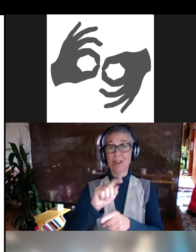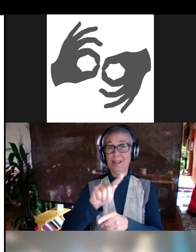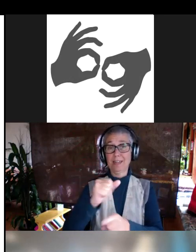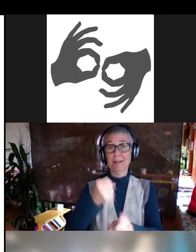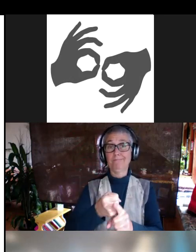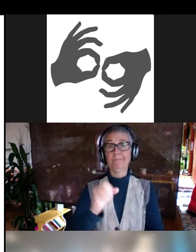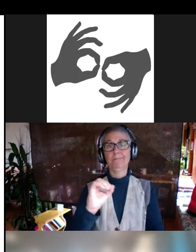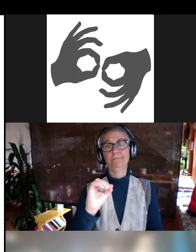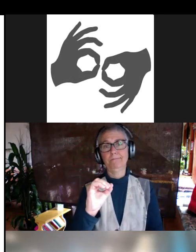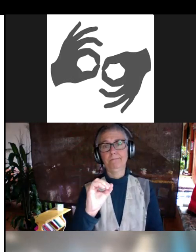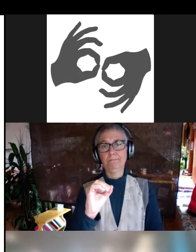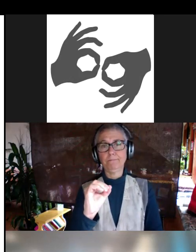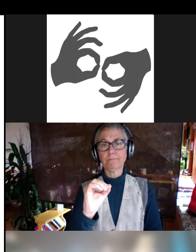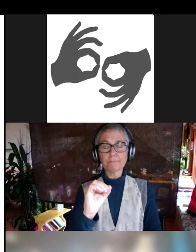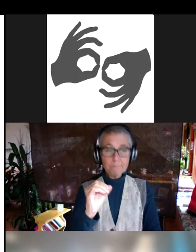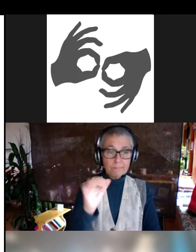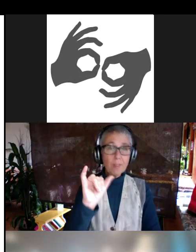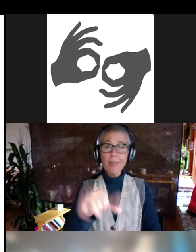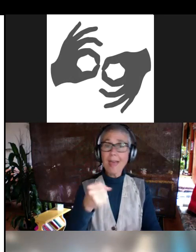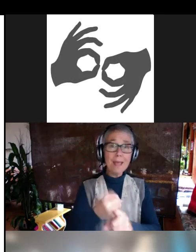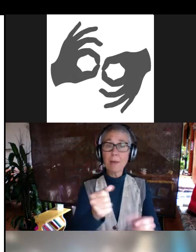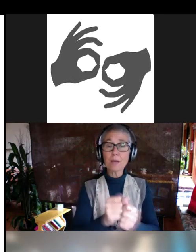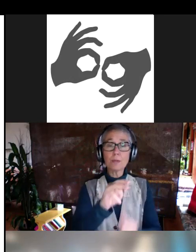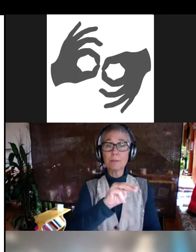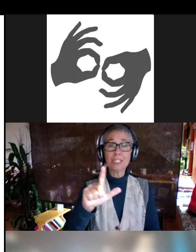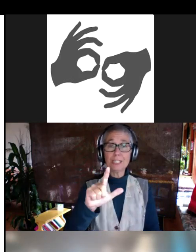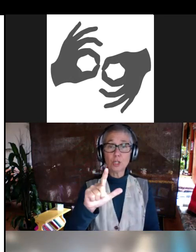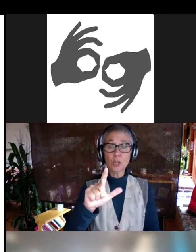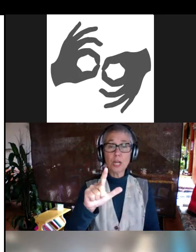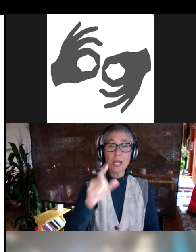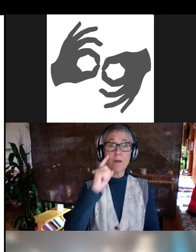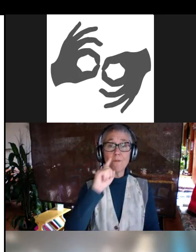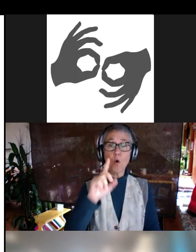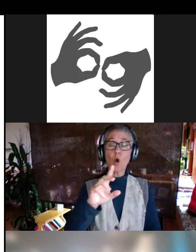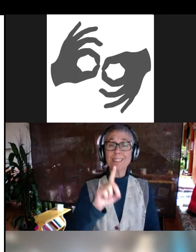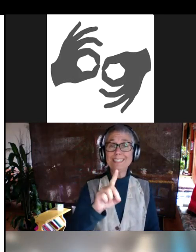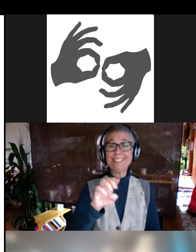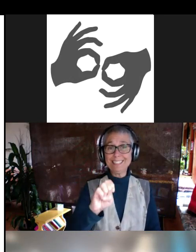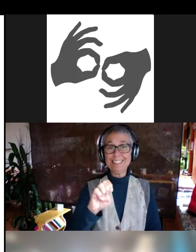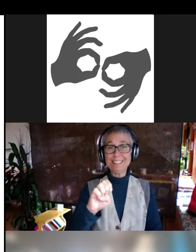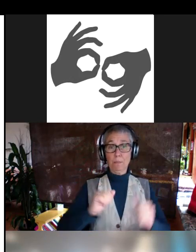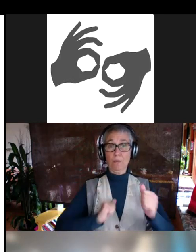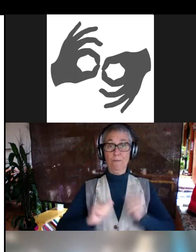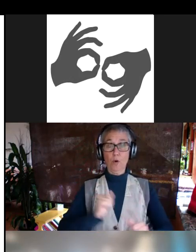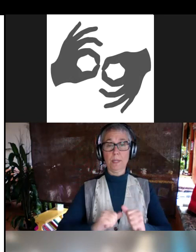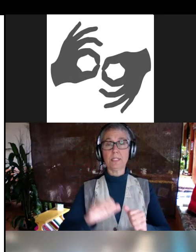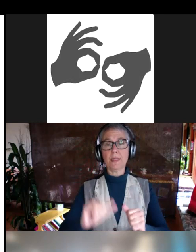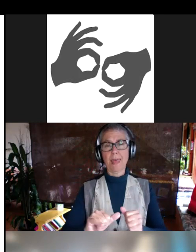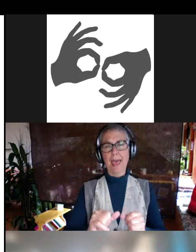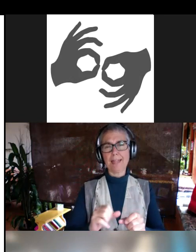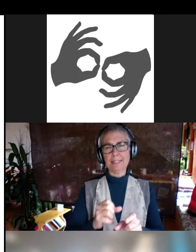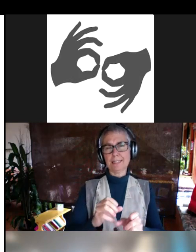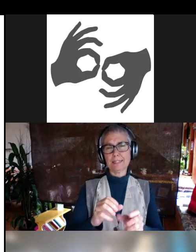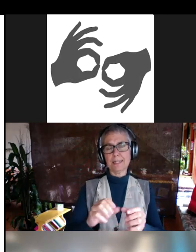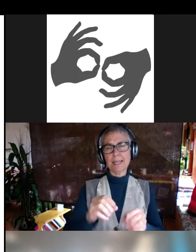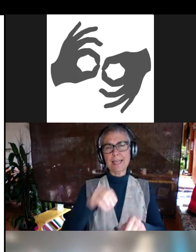And we can show how this impacts machine learning assisted directed evolution performance through a simulation. So that's what I'll show on this